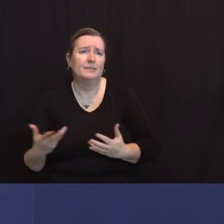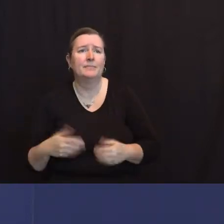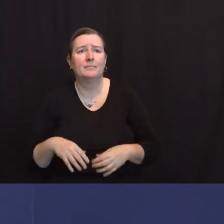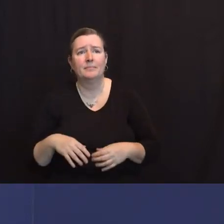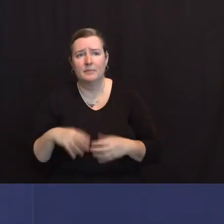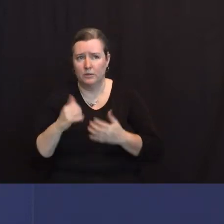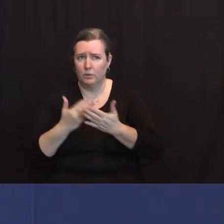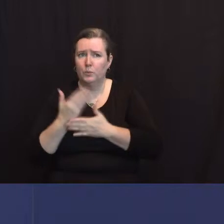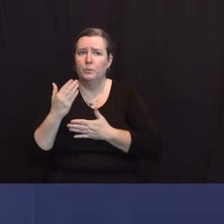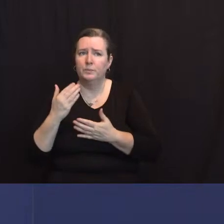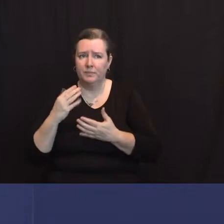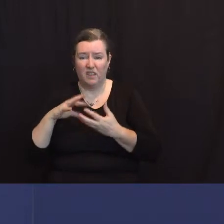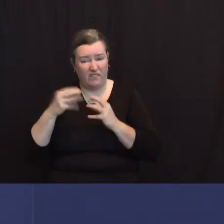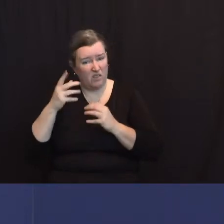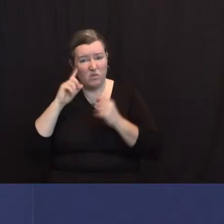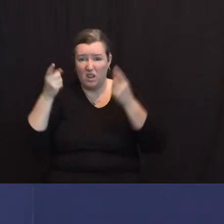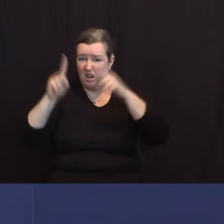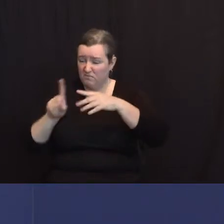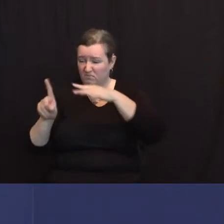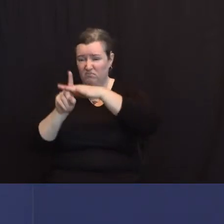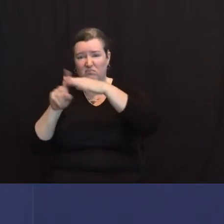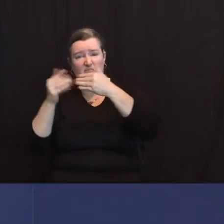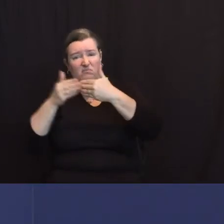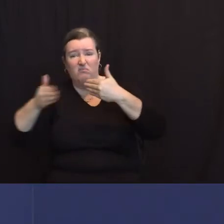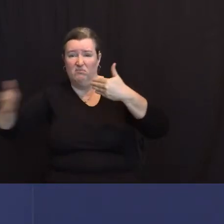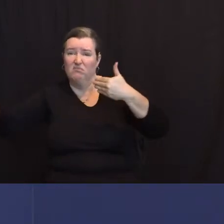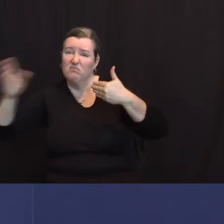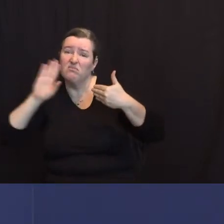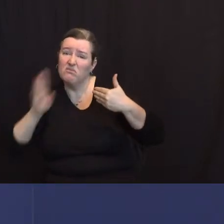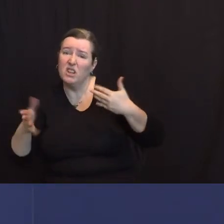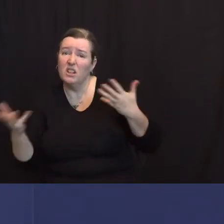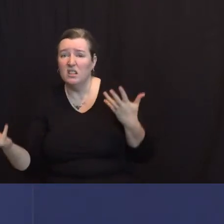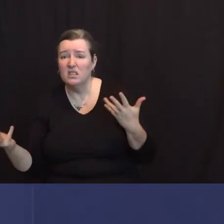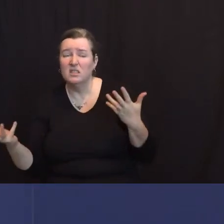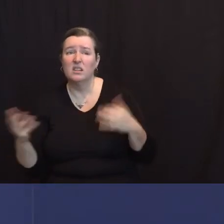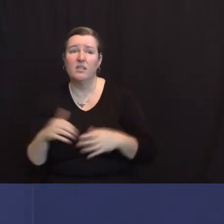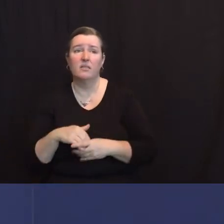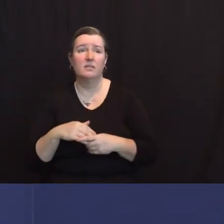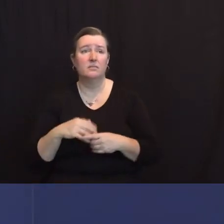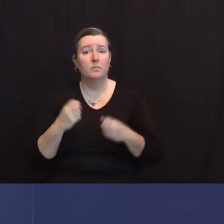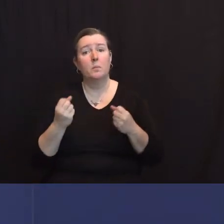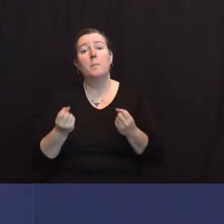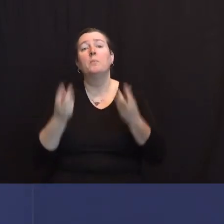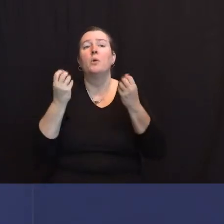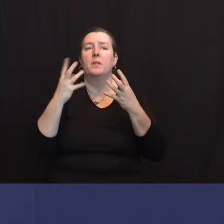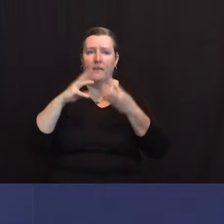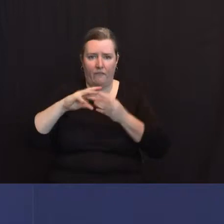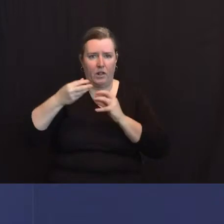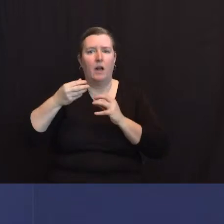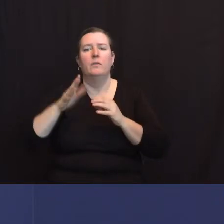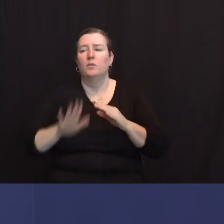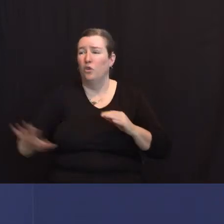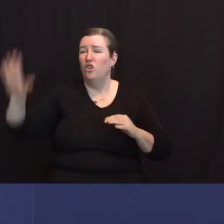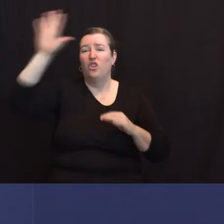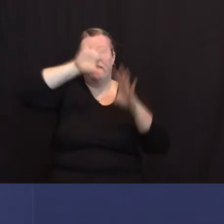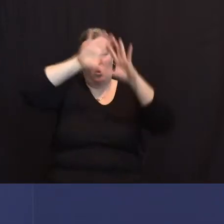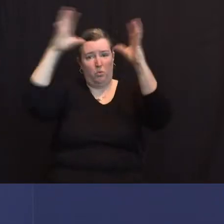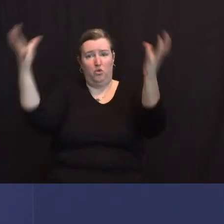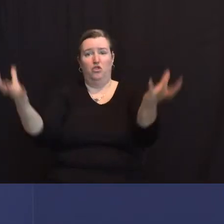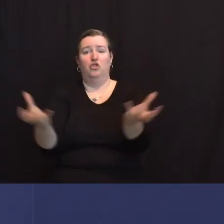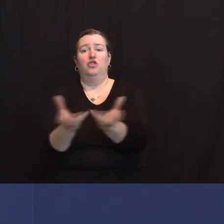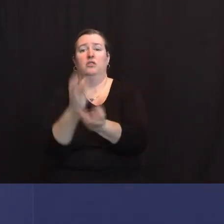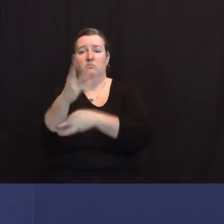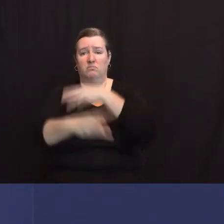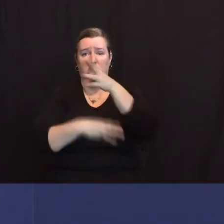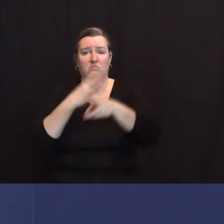time. Multiple variant strains are circulating globally and have different combinations of mutations. The